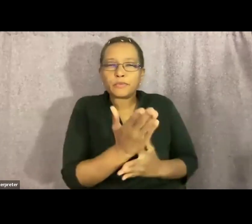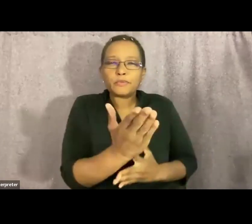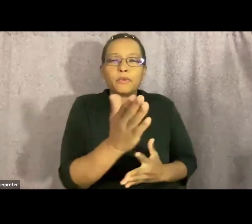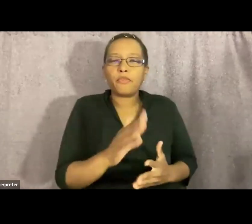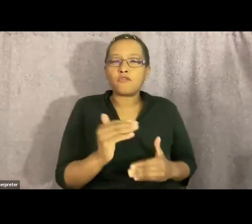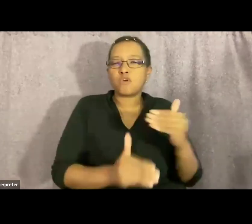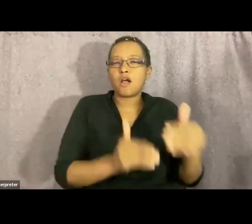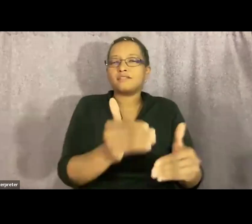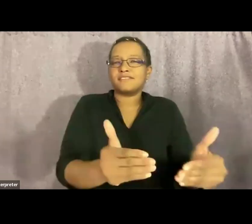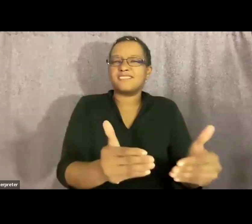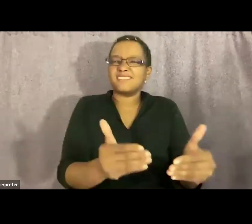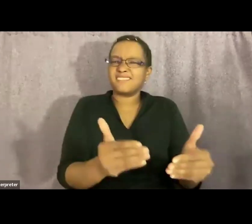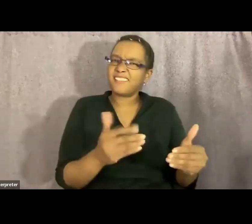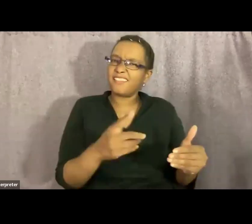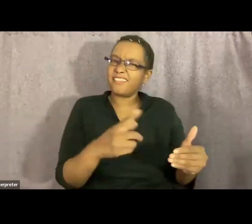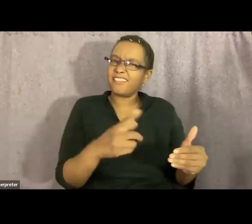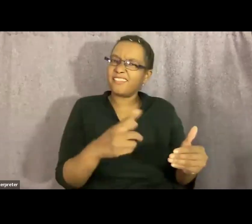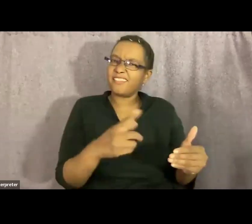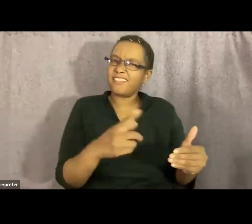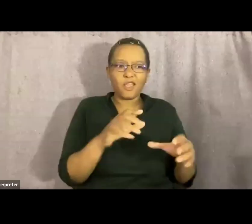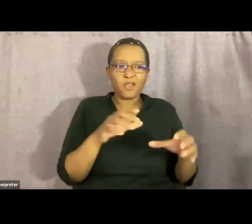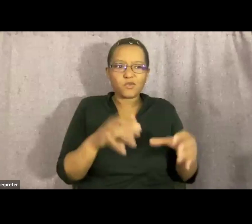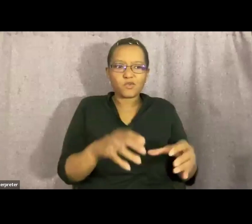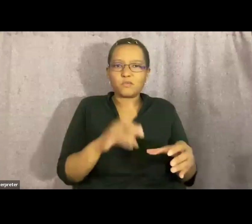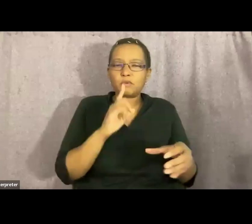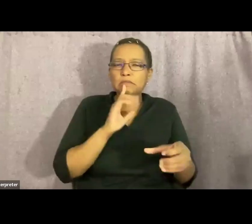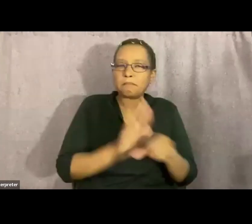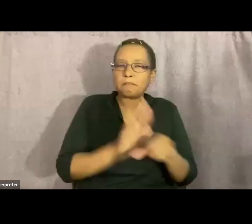to the process and to each other.